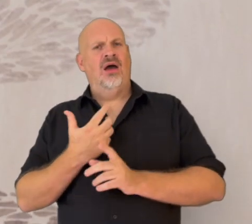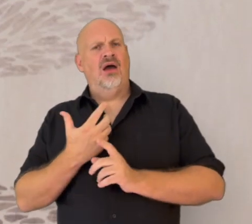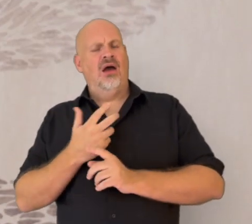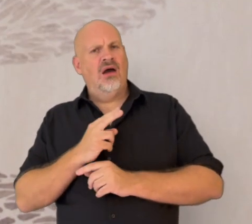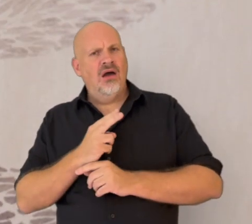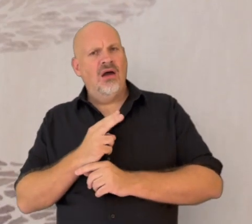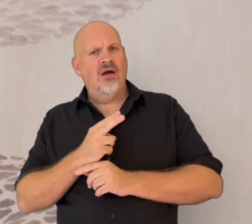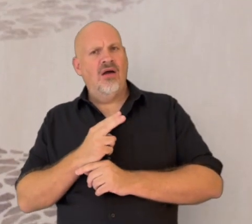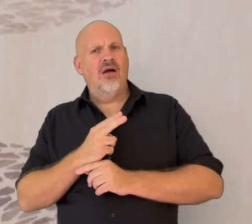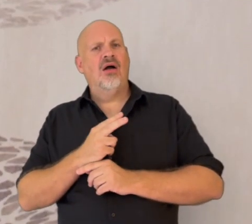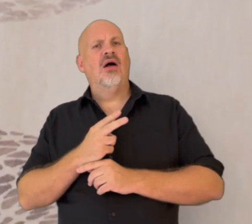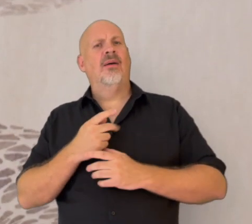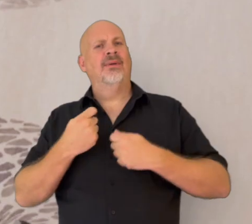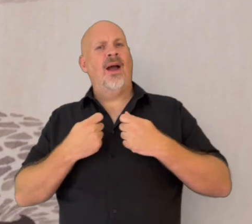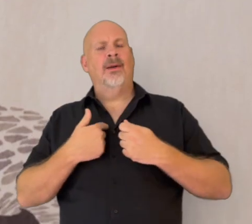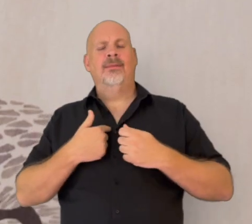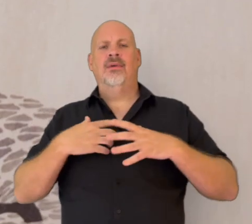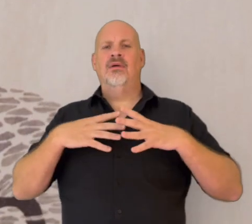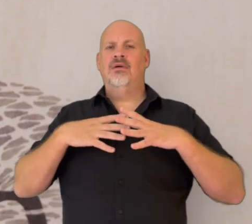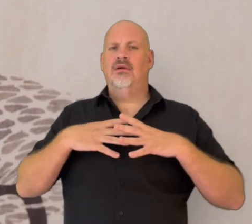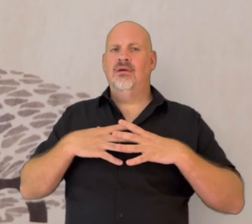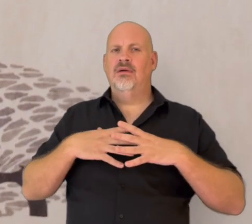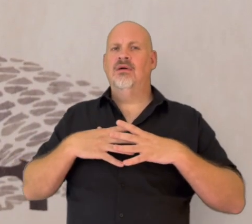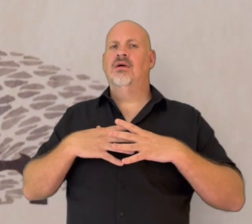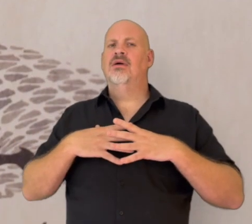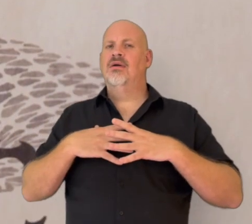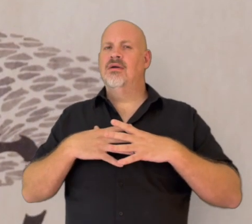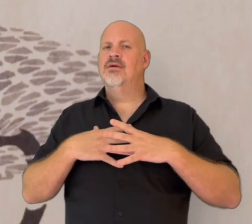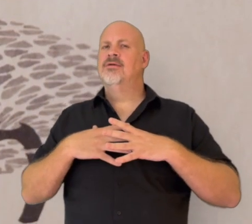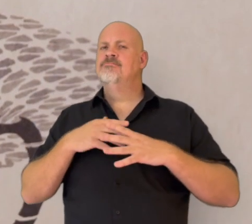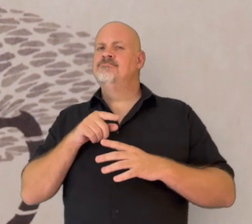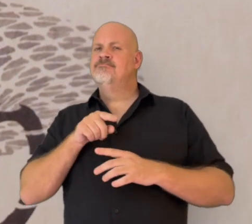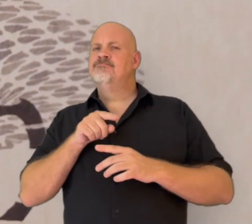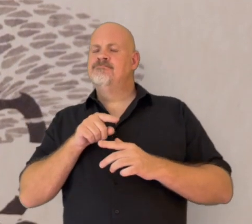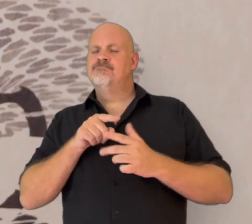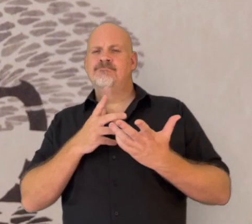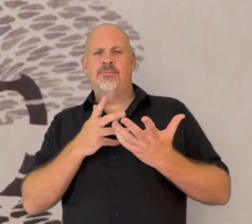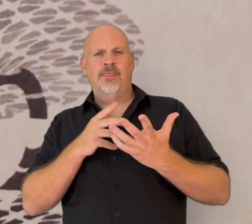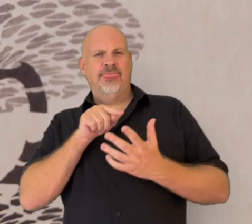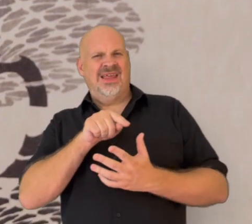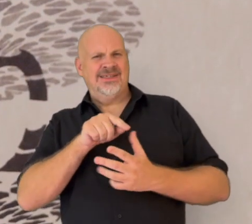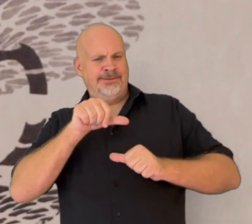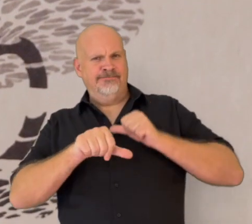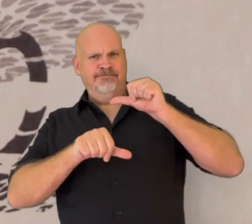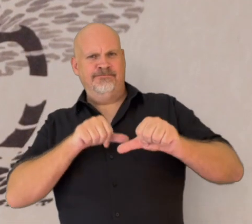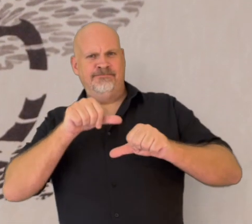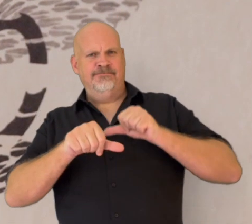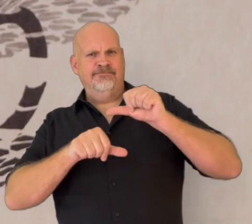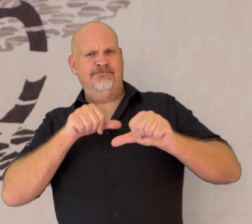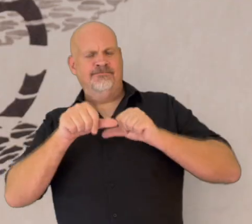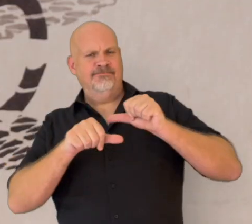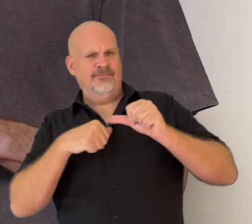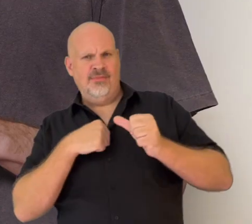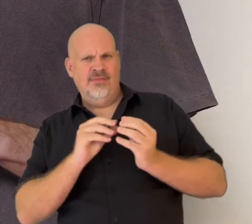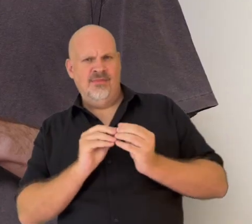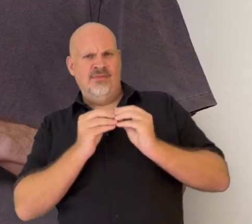to kind of loosen up and retaliate against this really orderly way of working. And I had this kind of structure, and then I had some